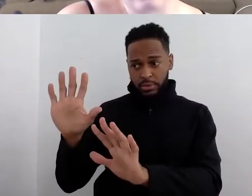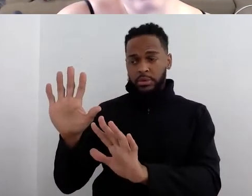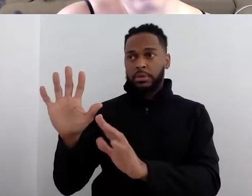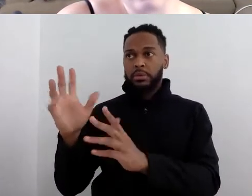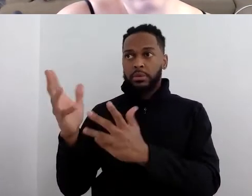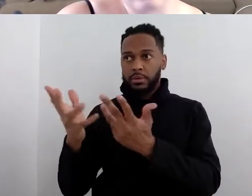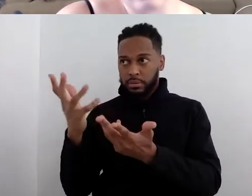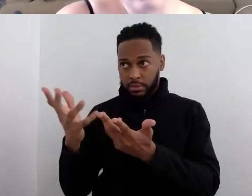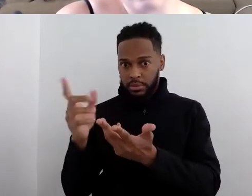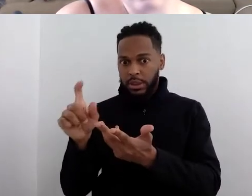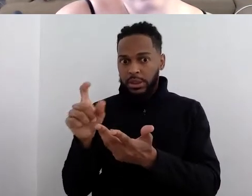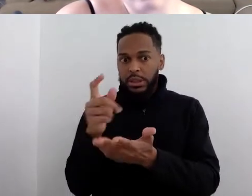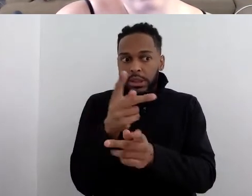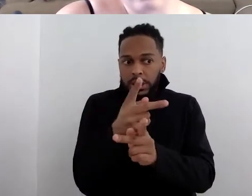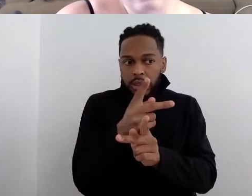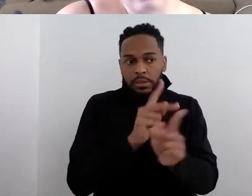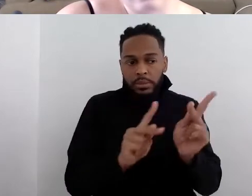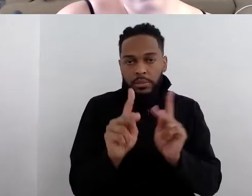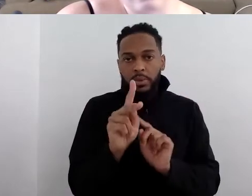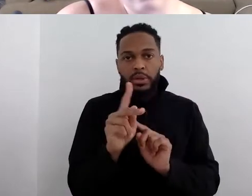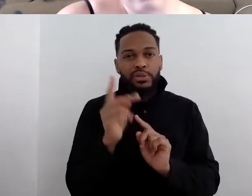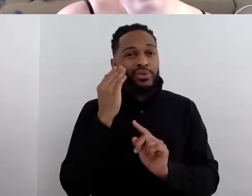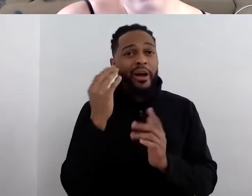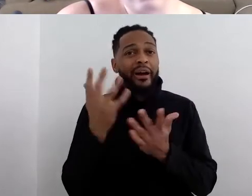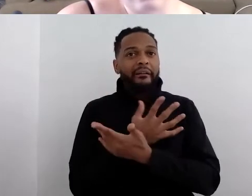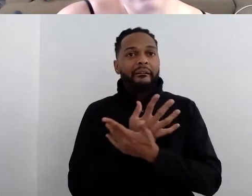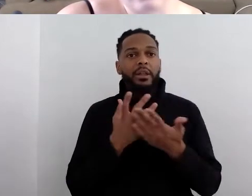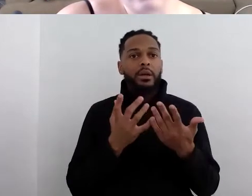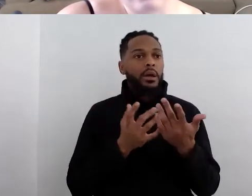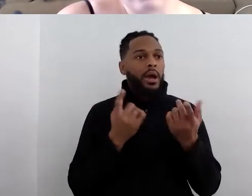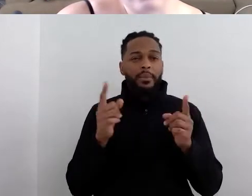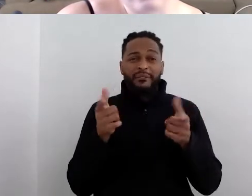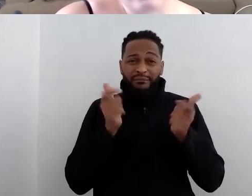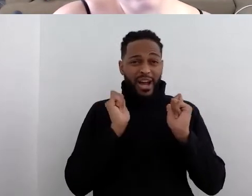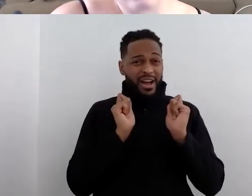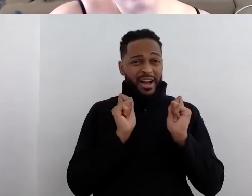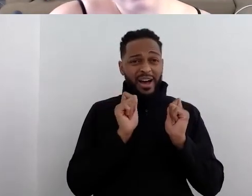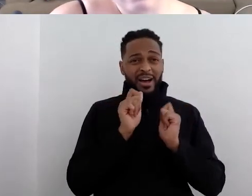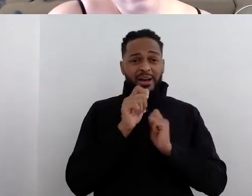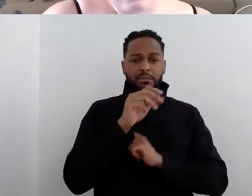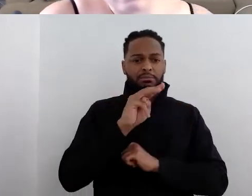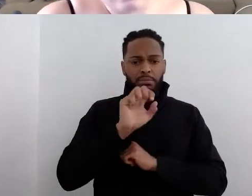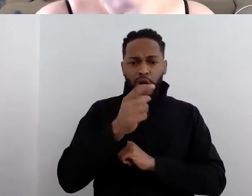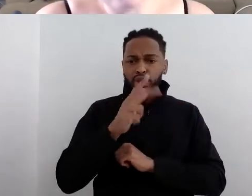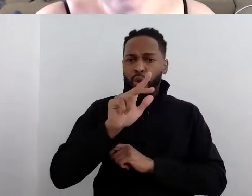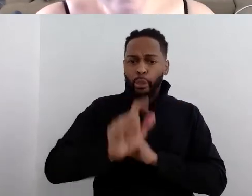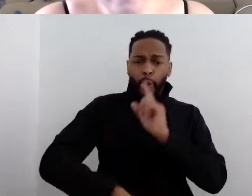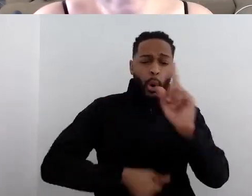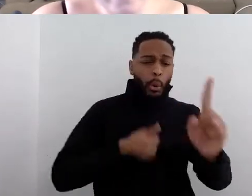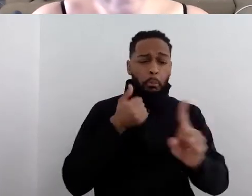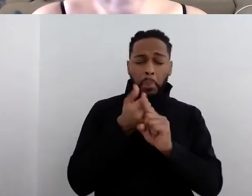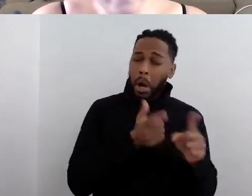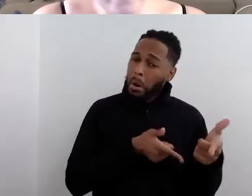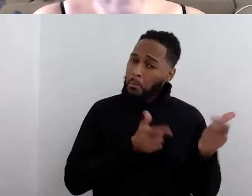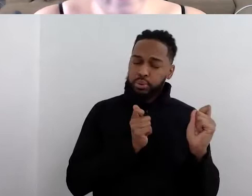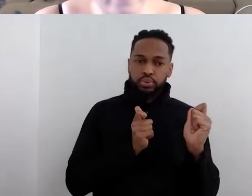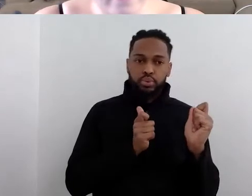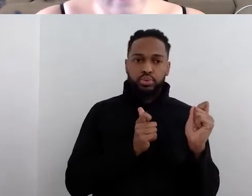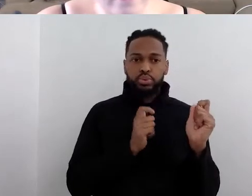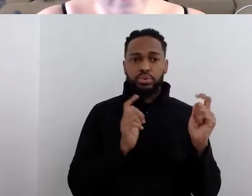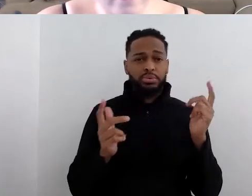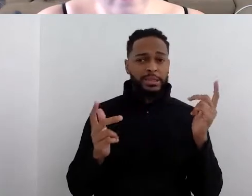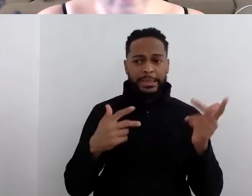to like learn to juggle, with knives as you're doing it. So they agreed that